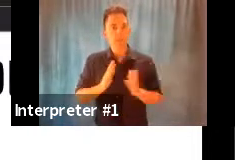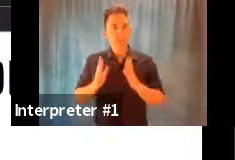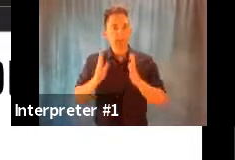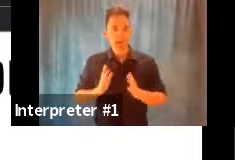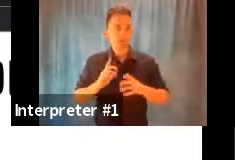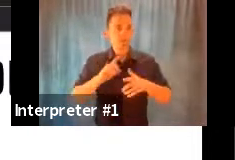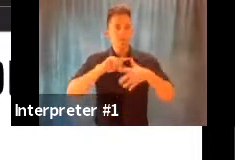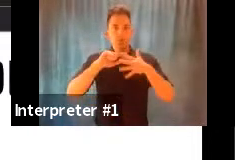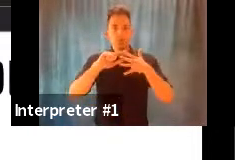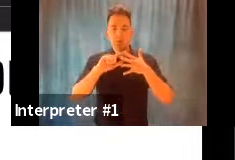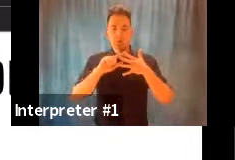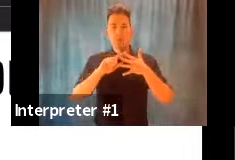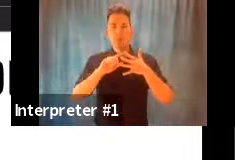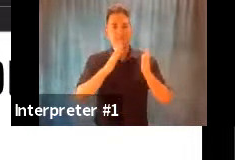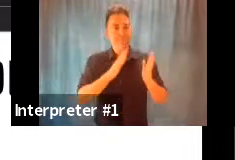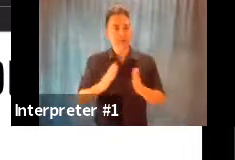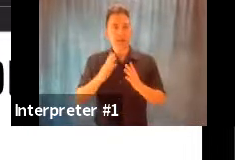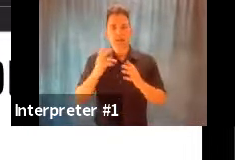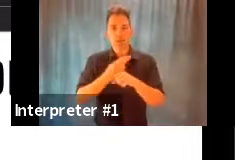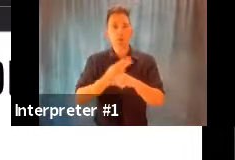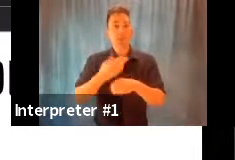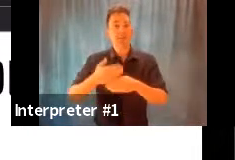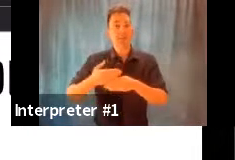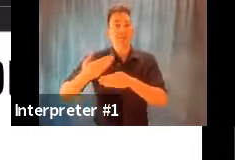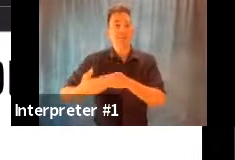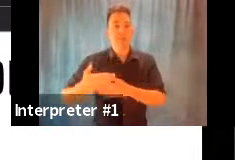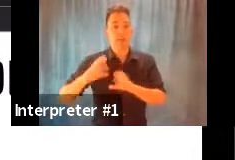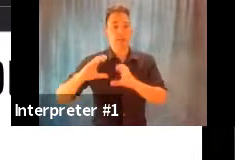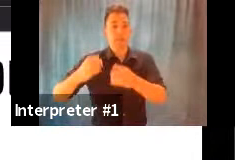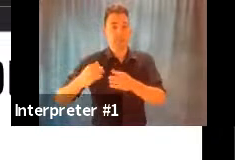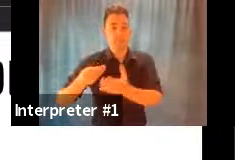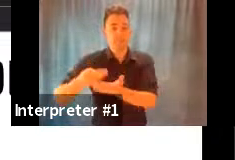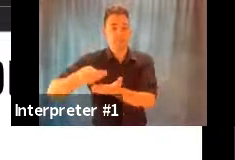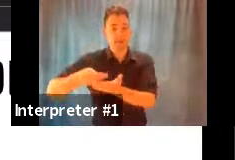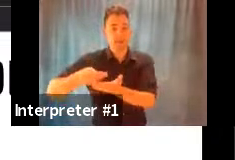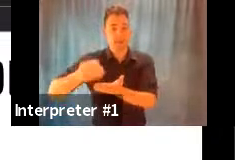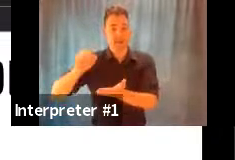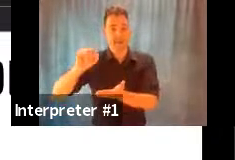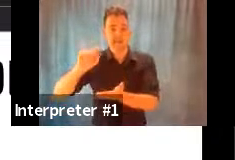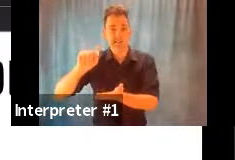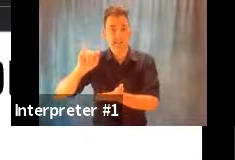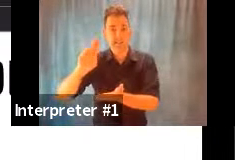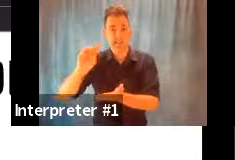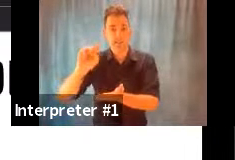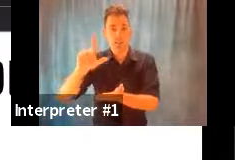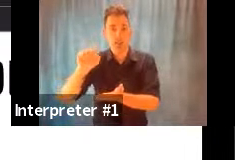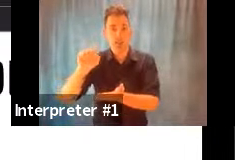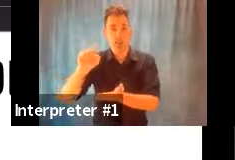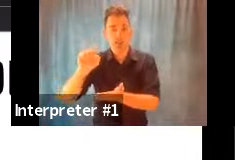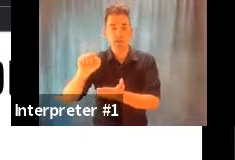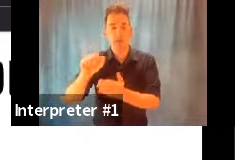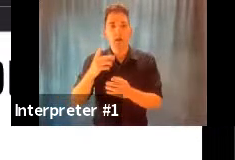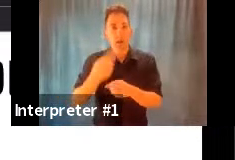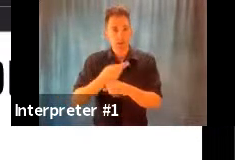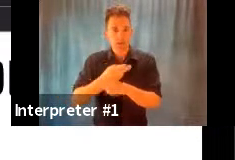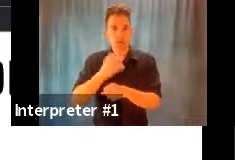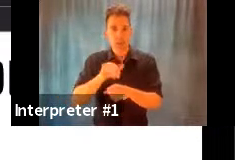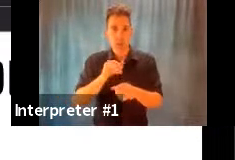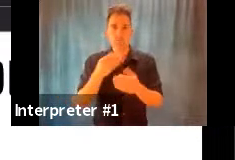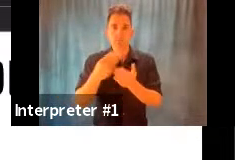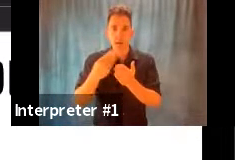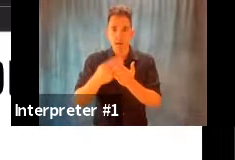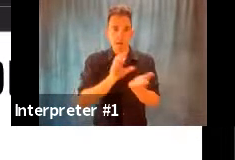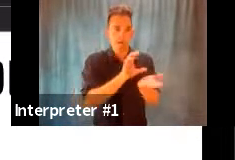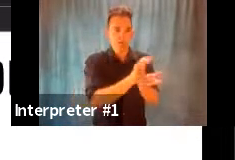this next round of stimulus money wisely, and can also oversee and implement this round